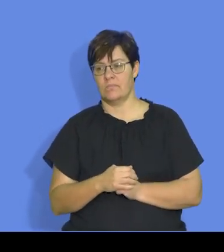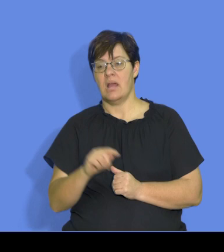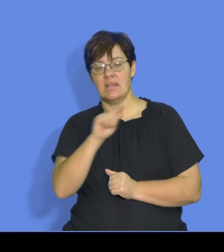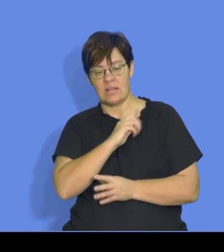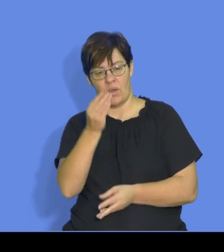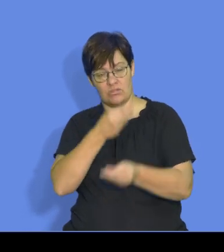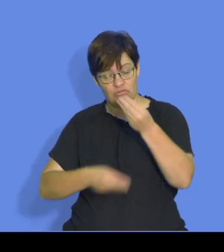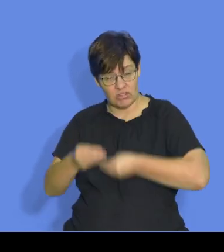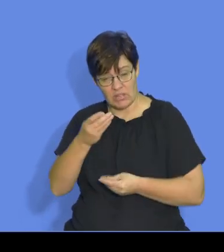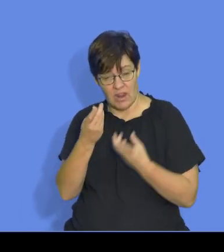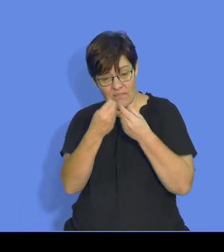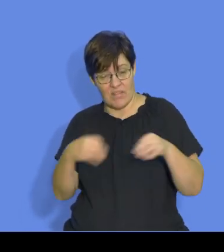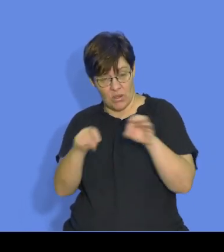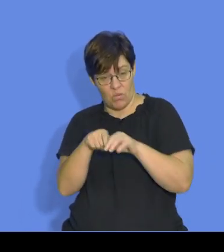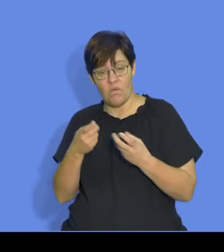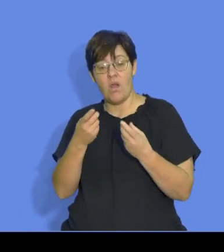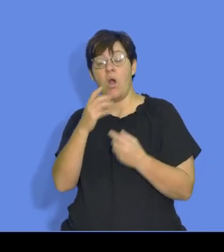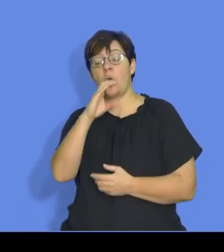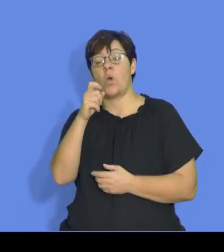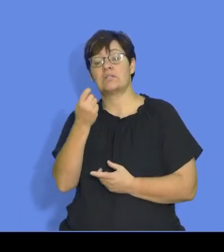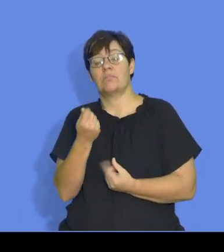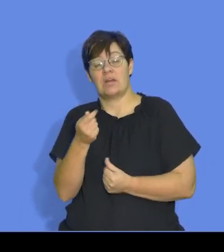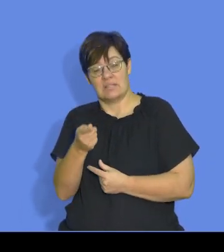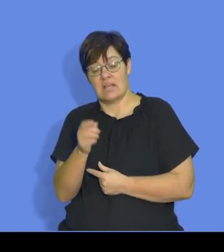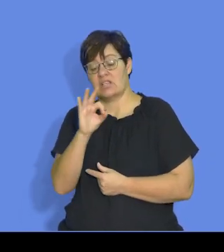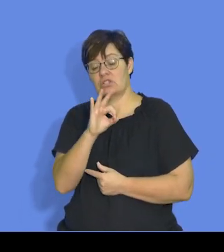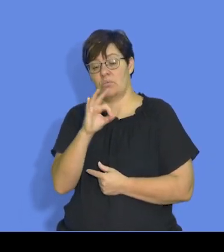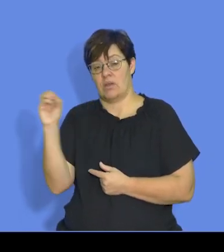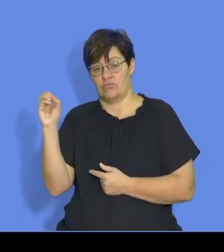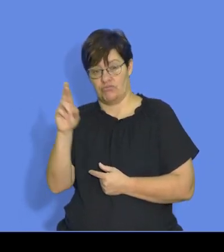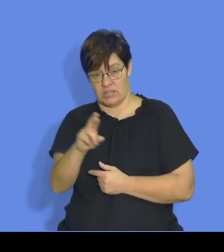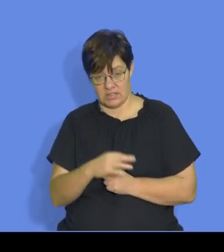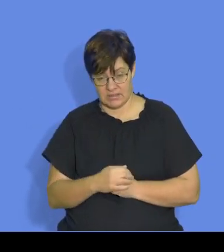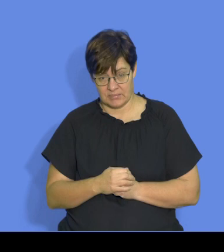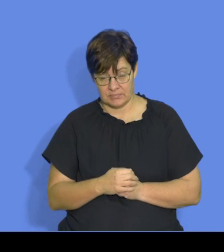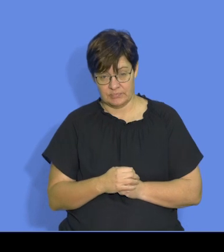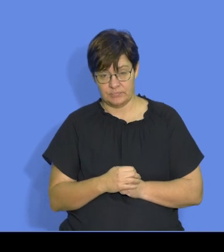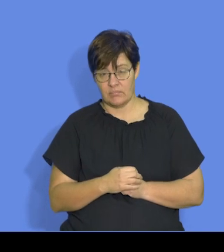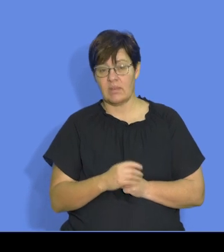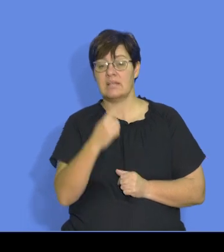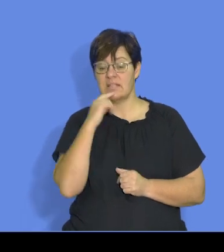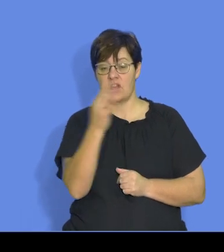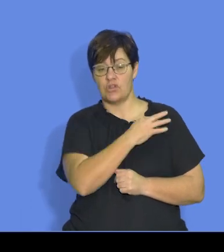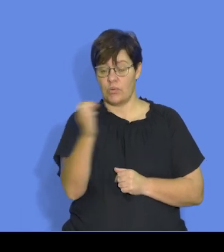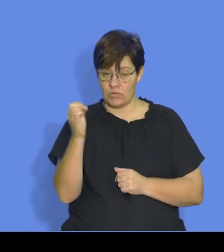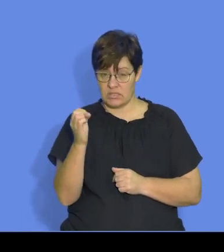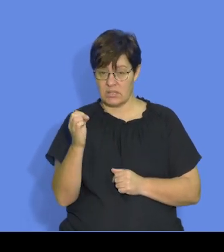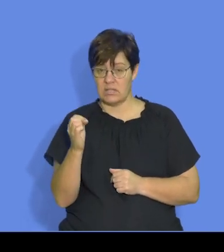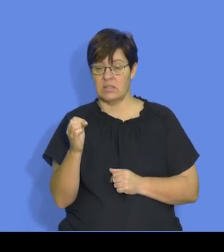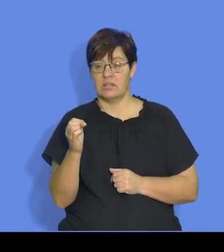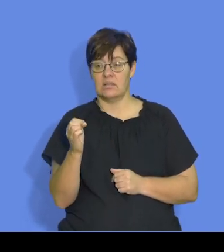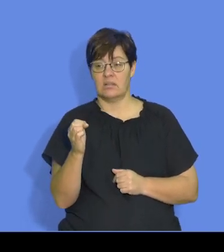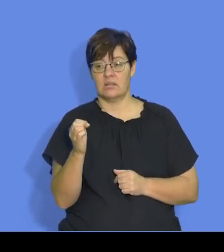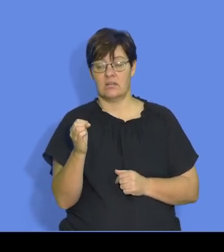transaction value or the cost price would be the 300 Rand. Clearly you can see 300 Rand. If you take